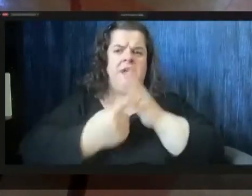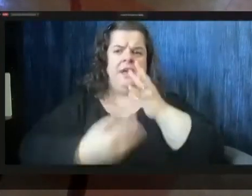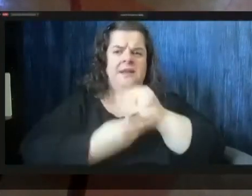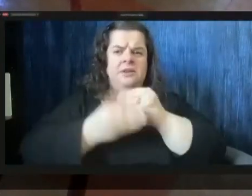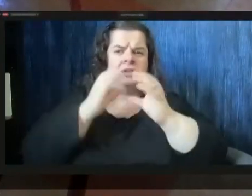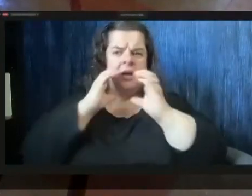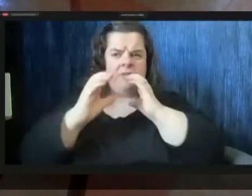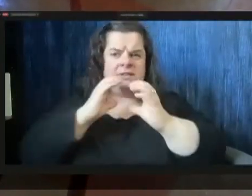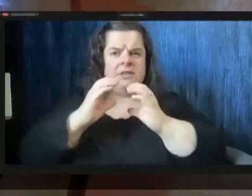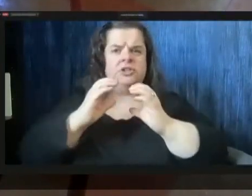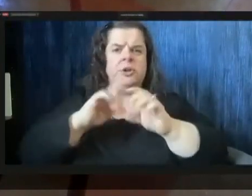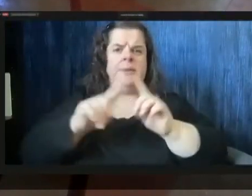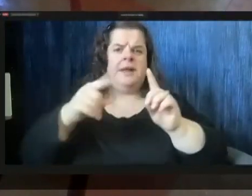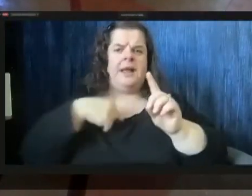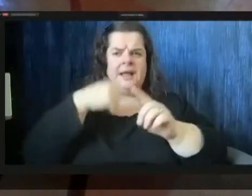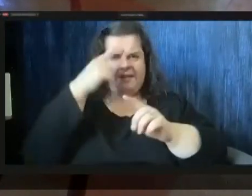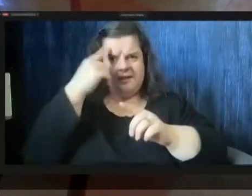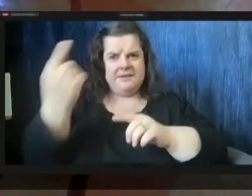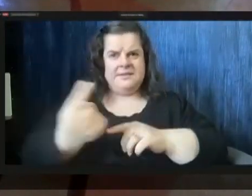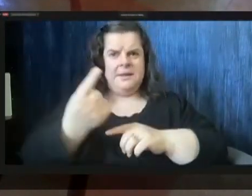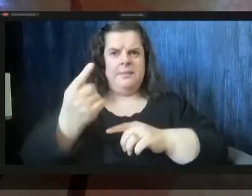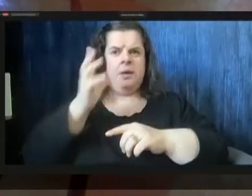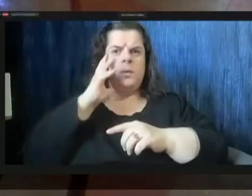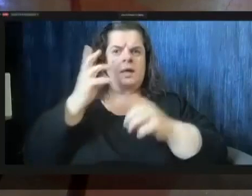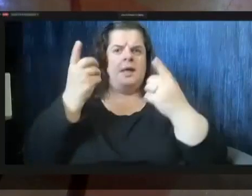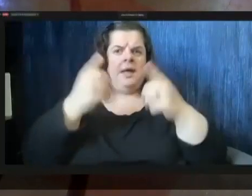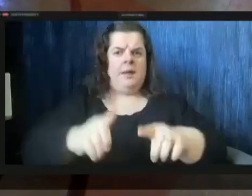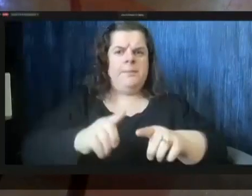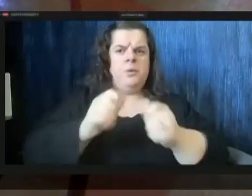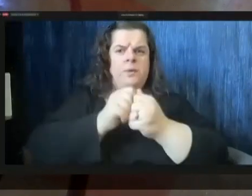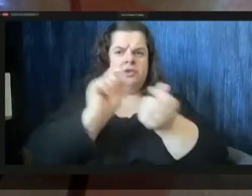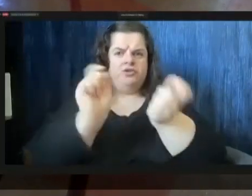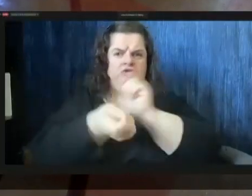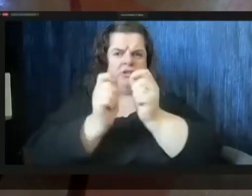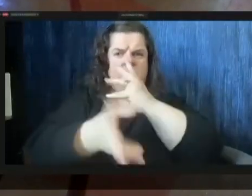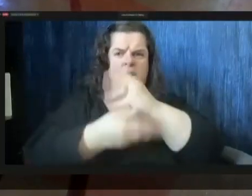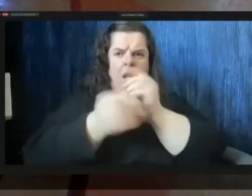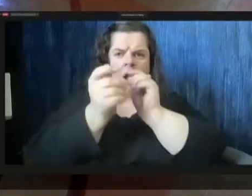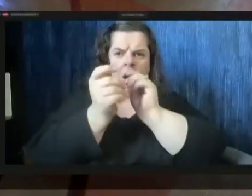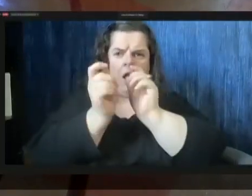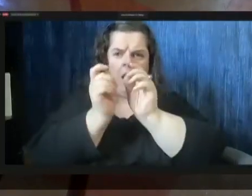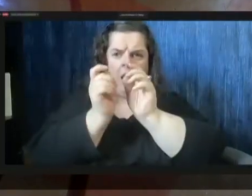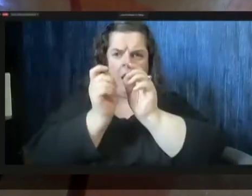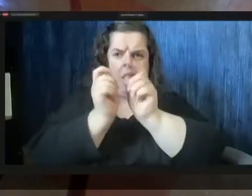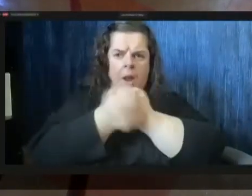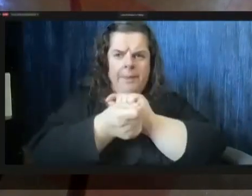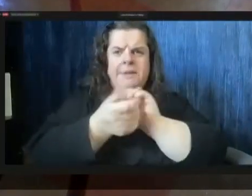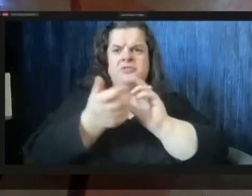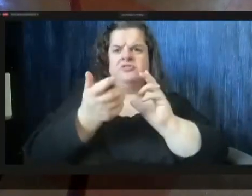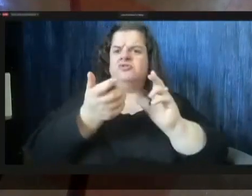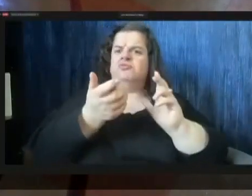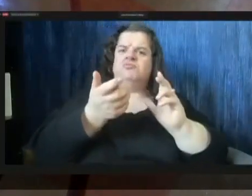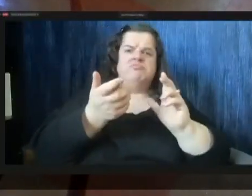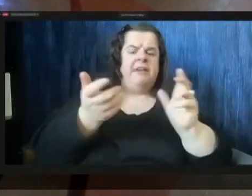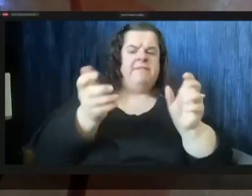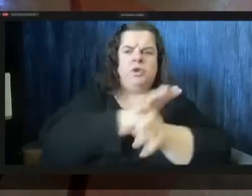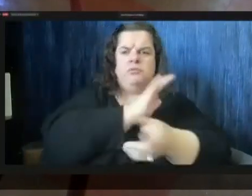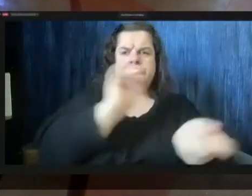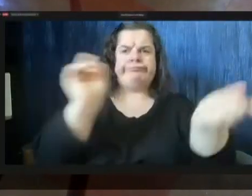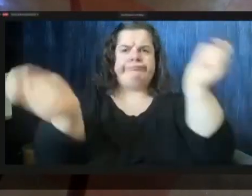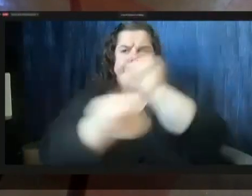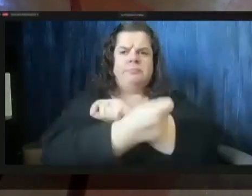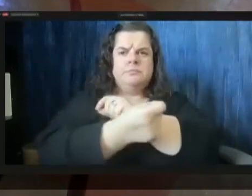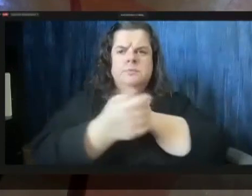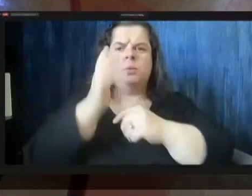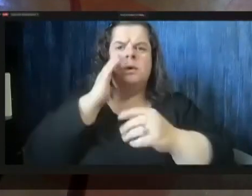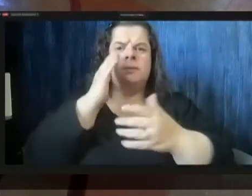this, but I do think something's going to come about some changes, either amendments, changing it totally, but there will be some conversations with council